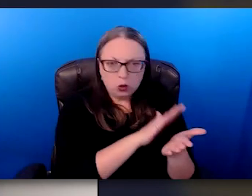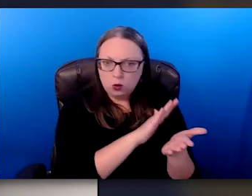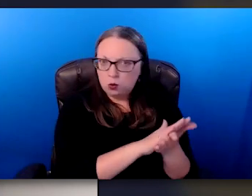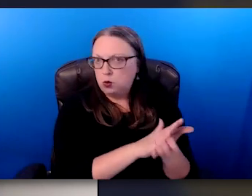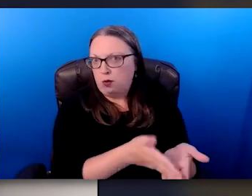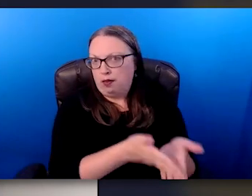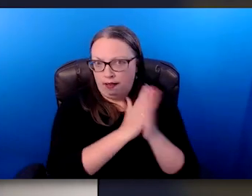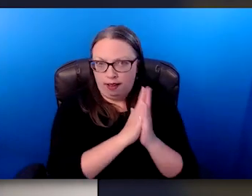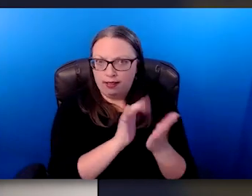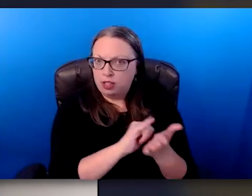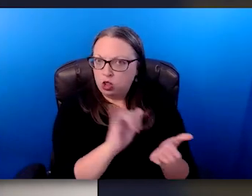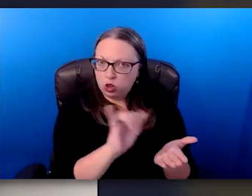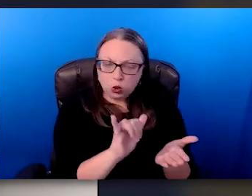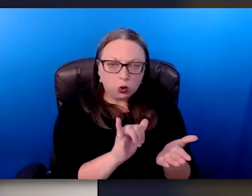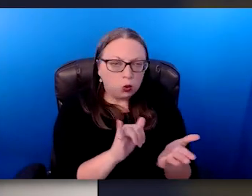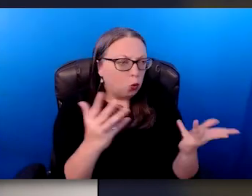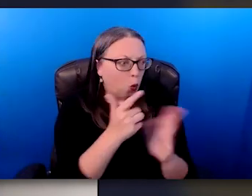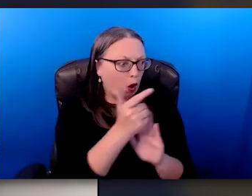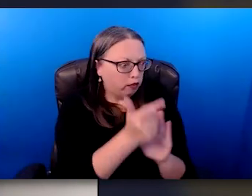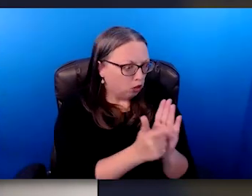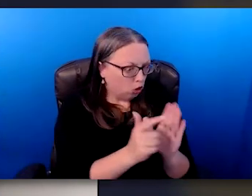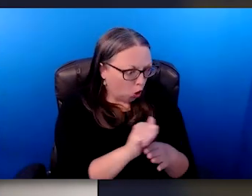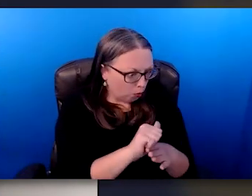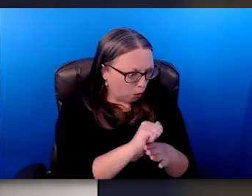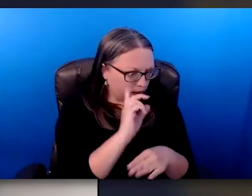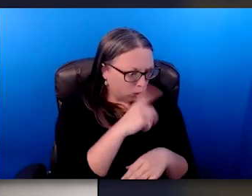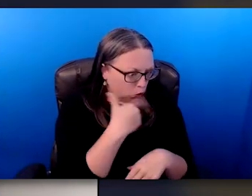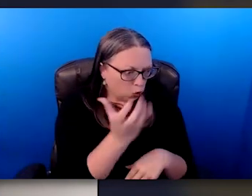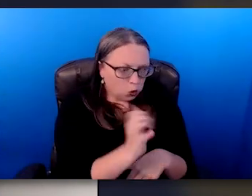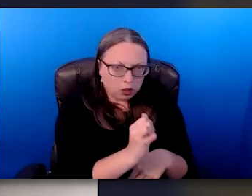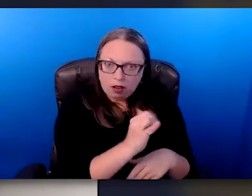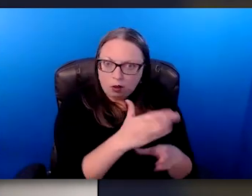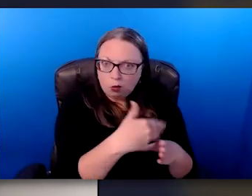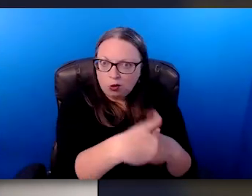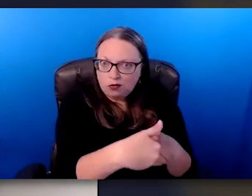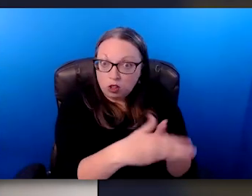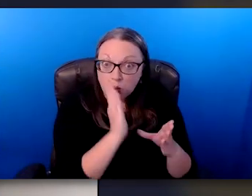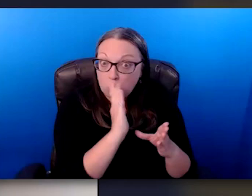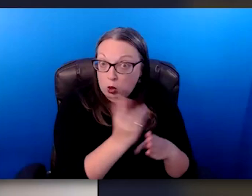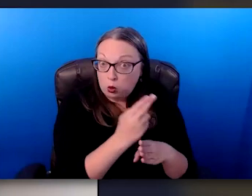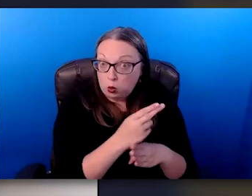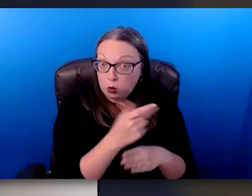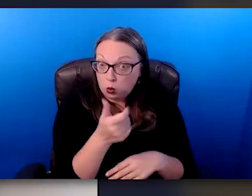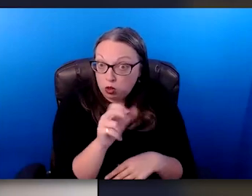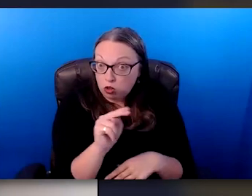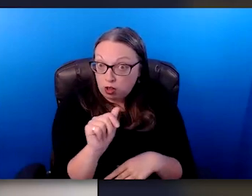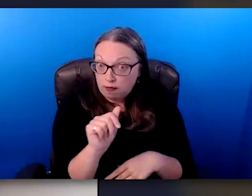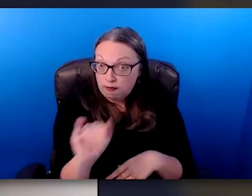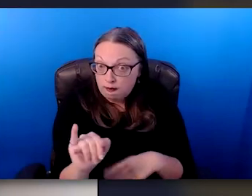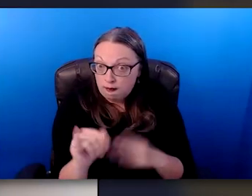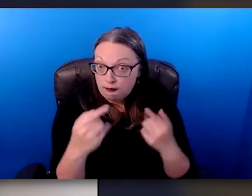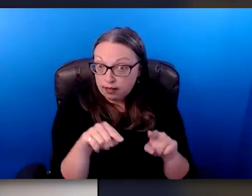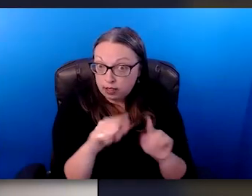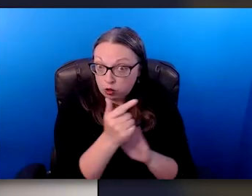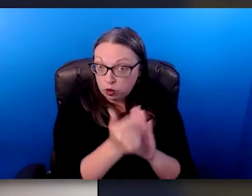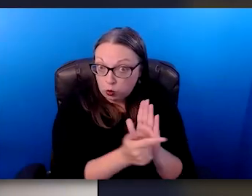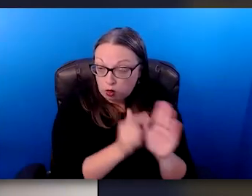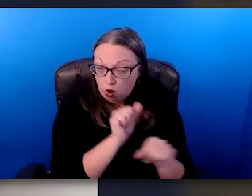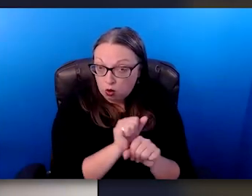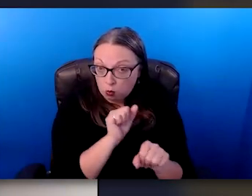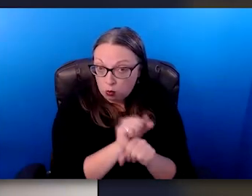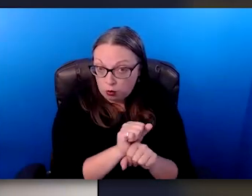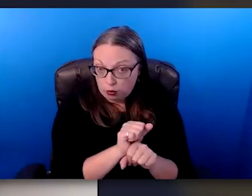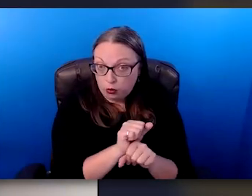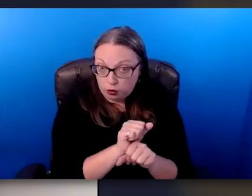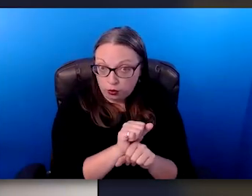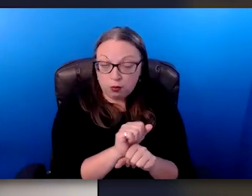well in terms of what law practice looks like when you complete law school. Will you be using generative AI in your work? And it will inevitably